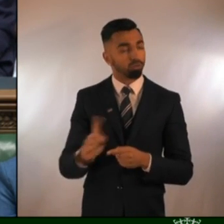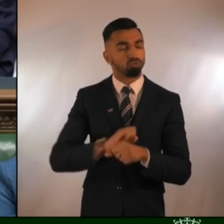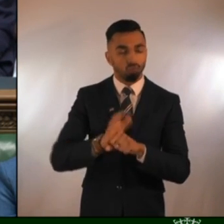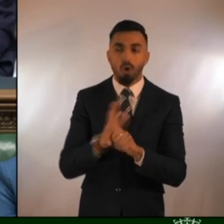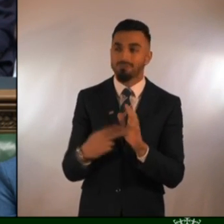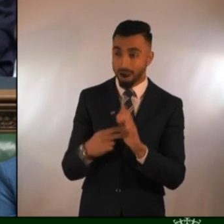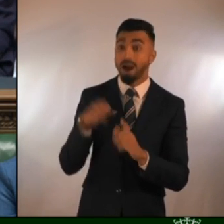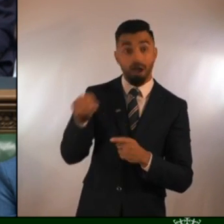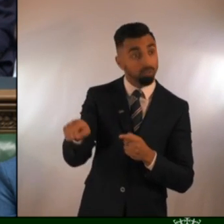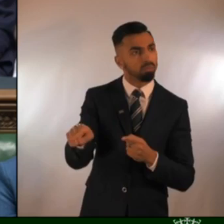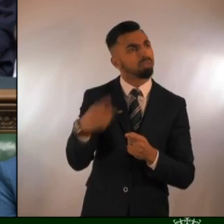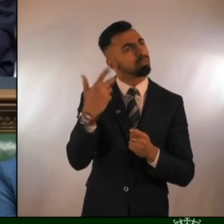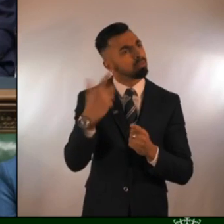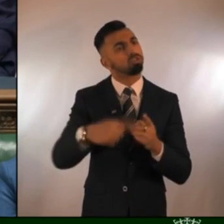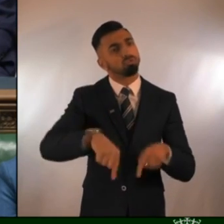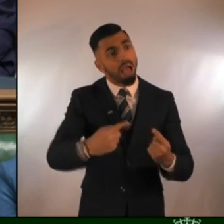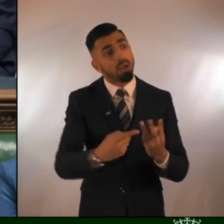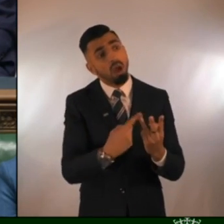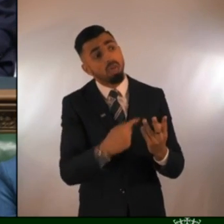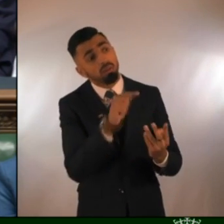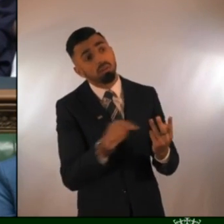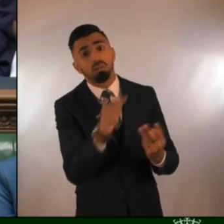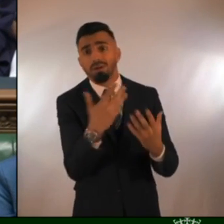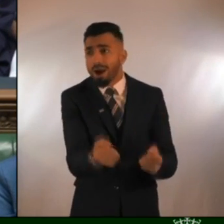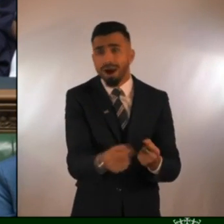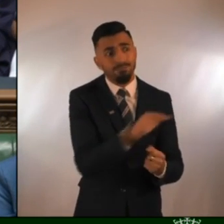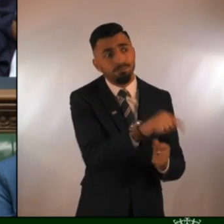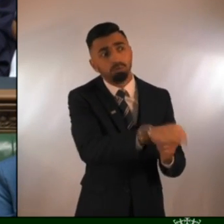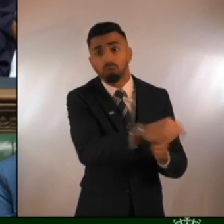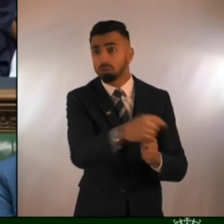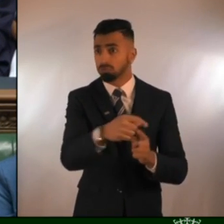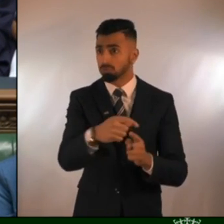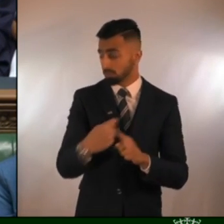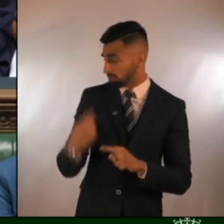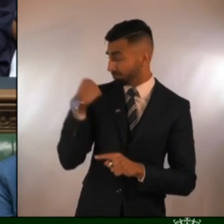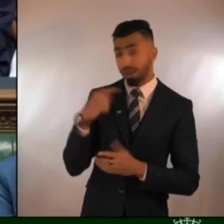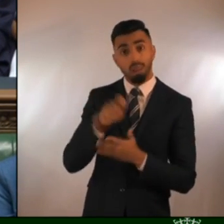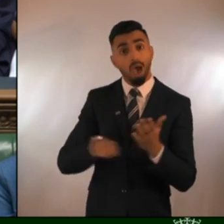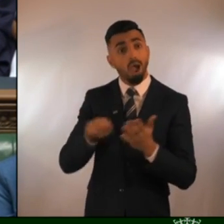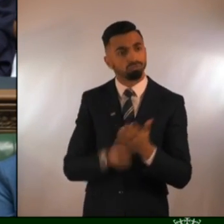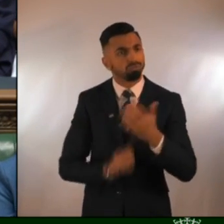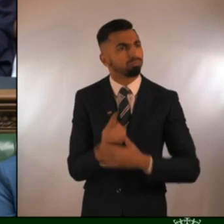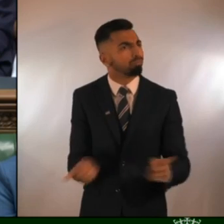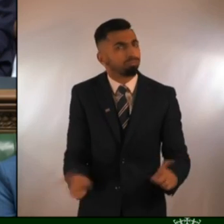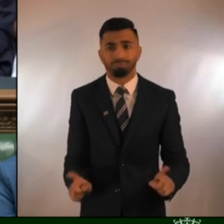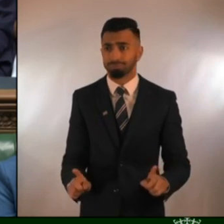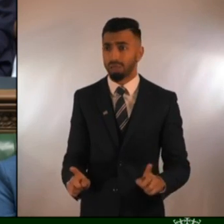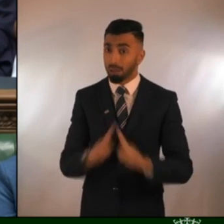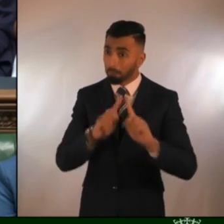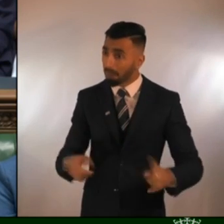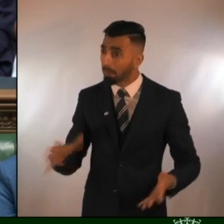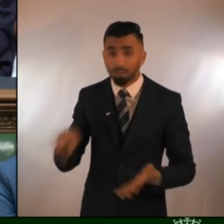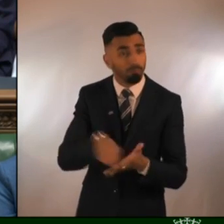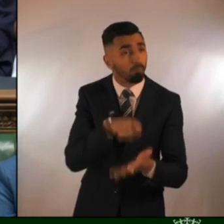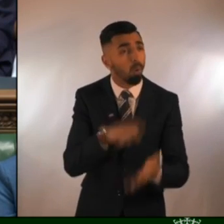challenge. We have just had an election where people voted for change. Change in our economy, change in